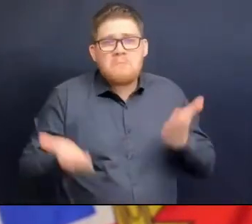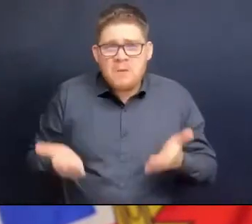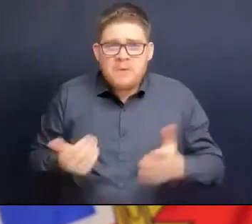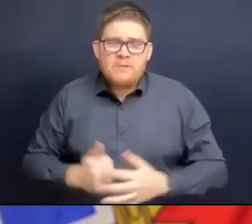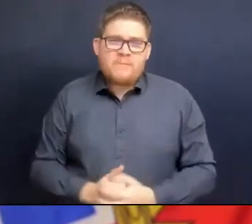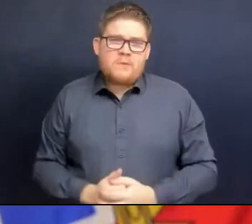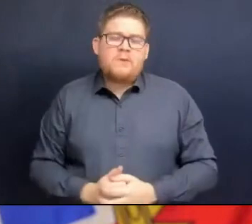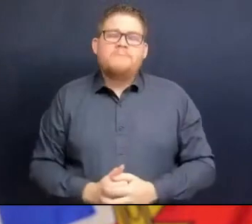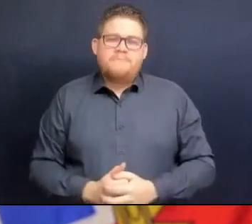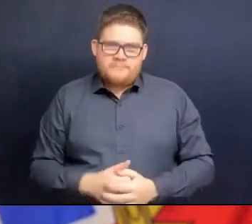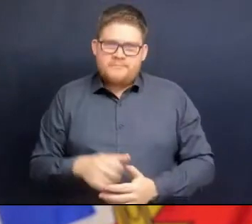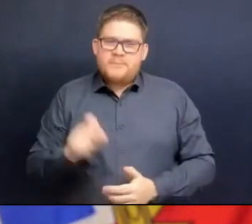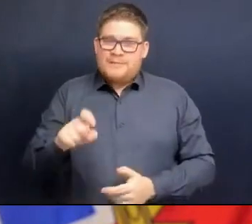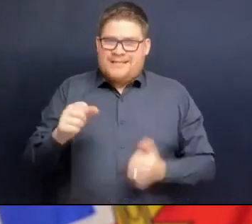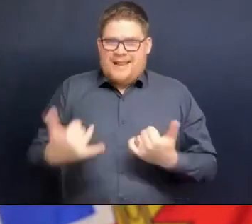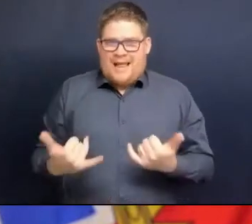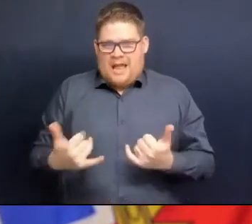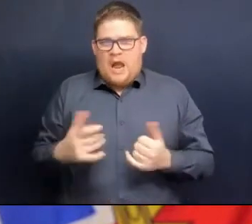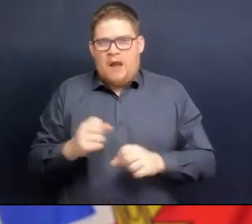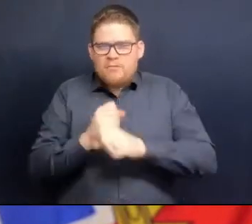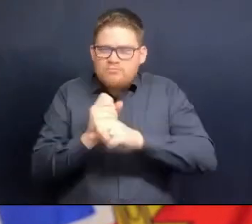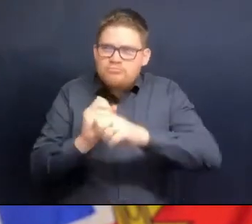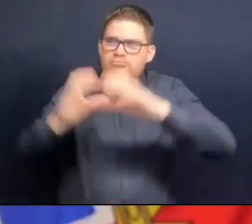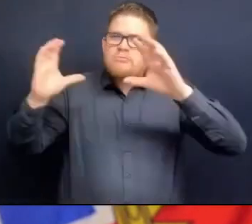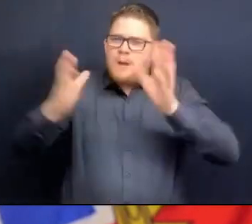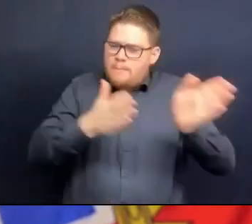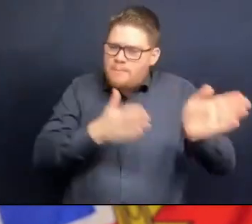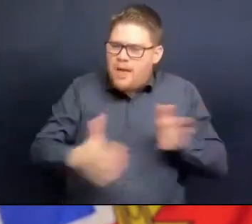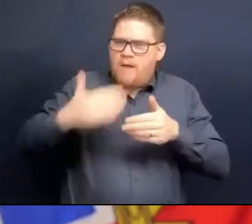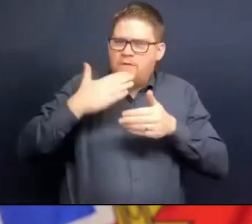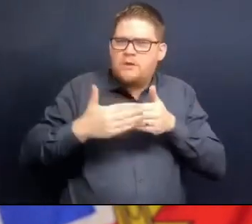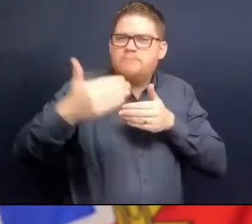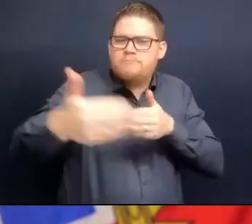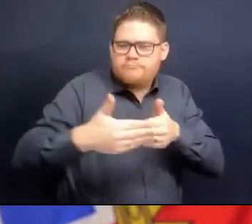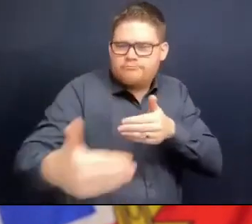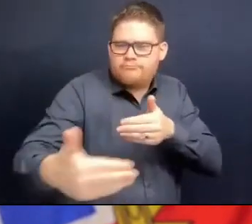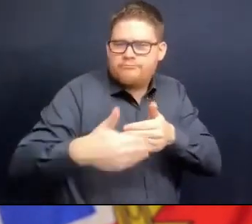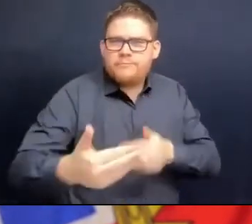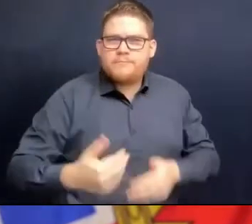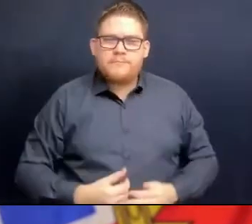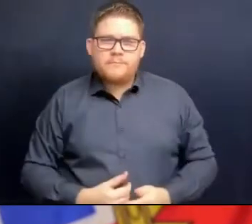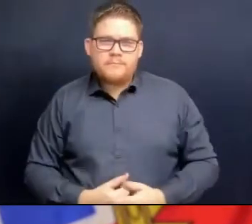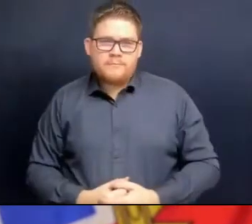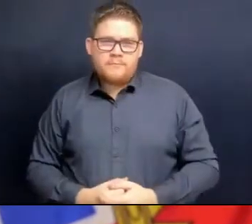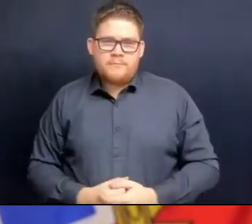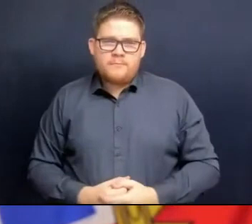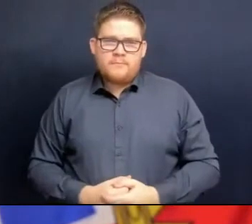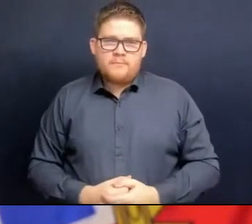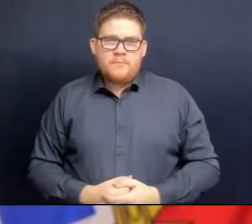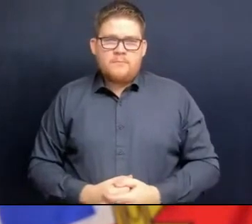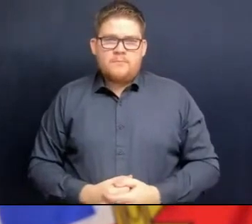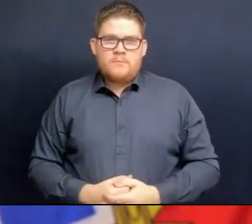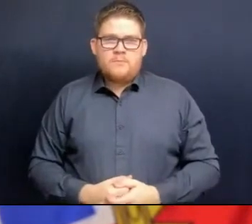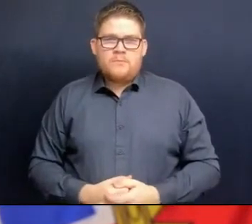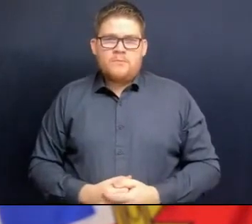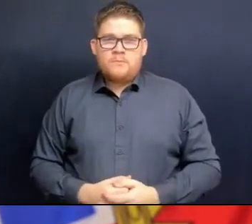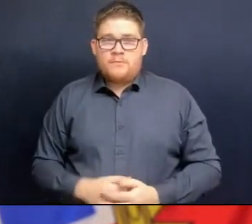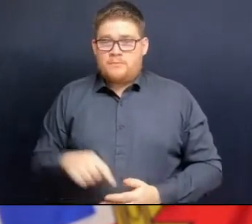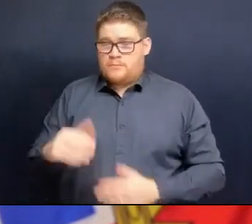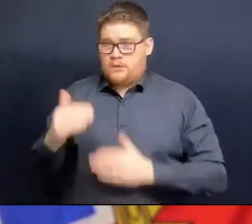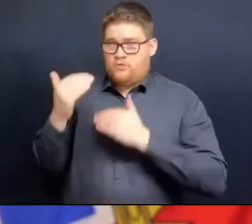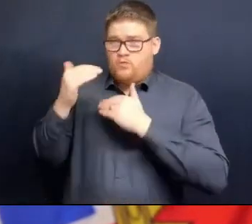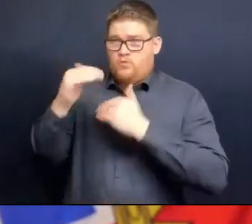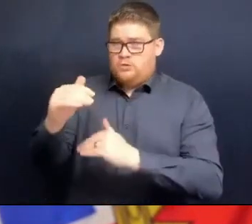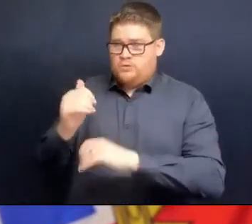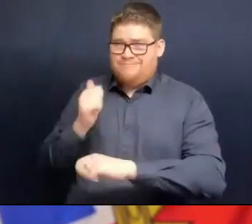Another thing that's really, really important is we've seen that much of our restrictions that we've had in place have